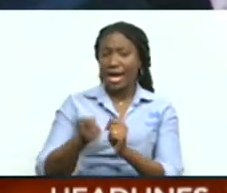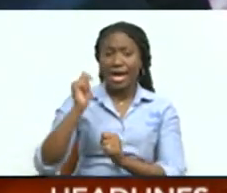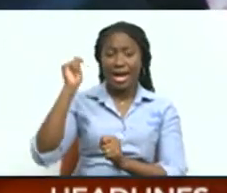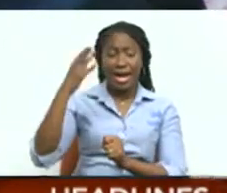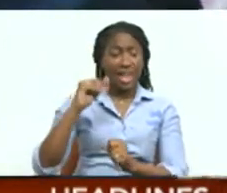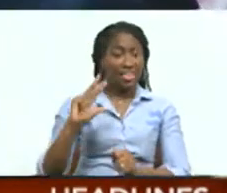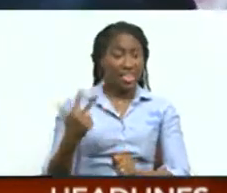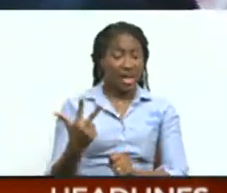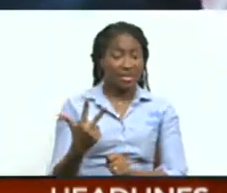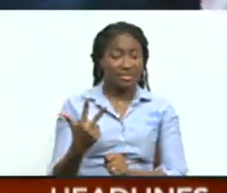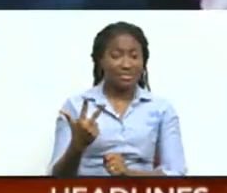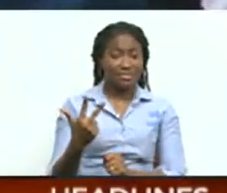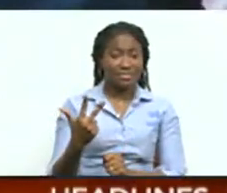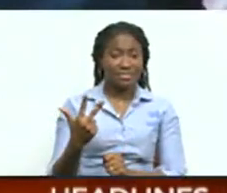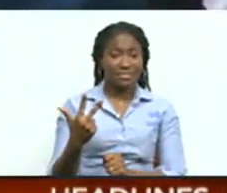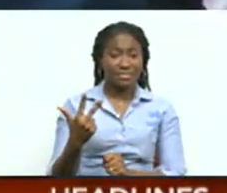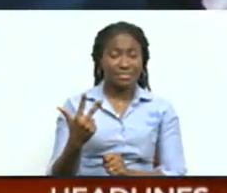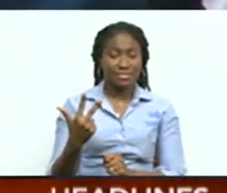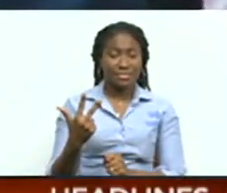thirdly,